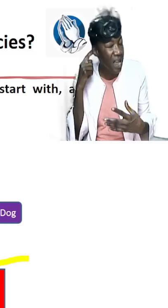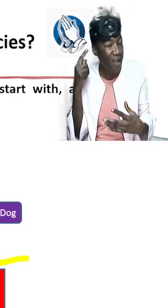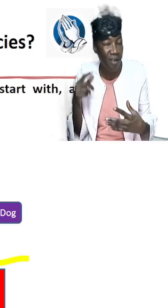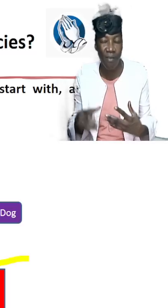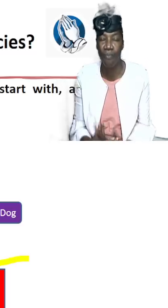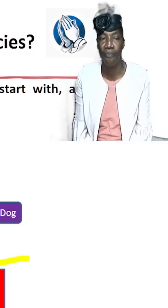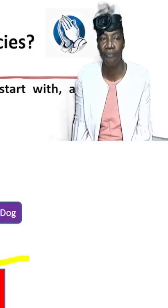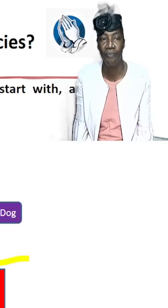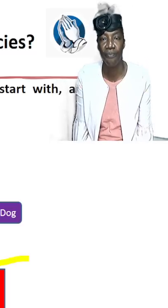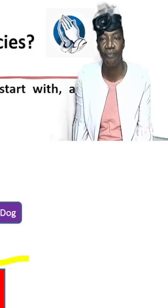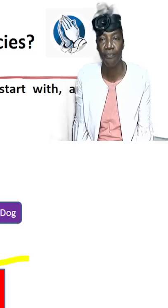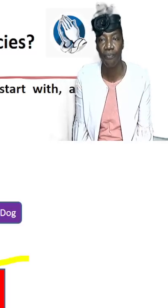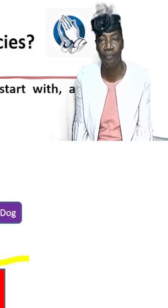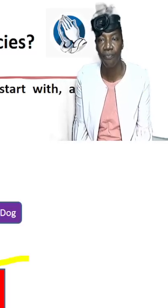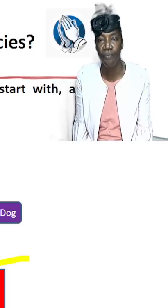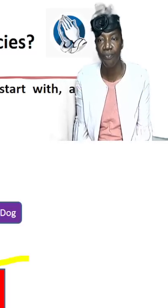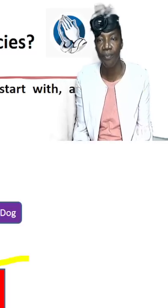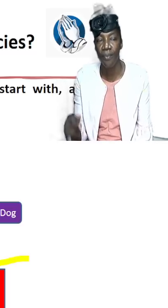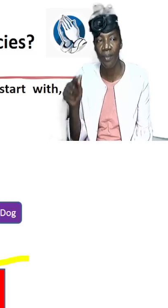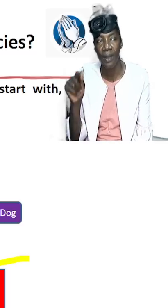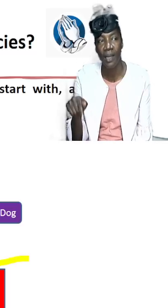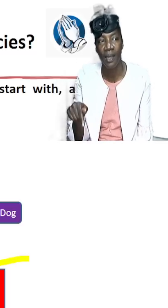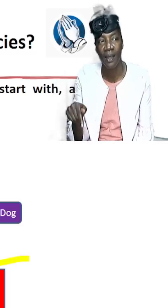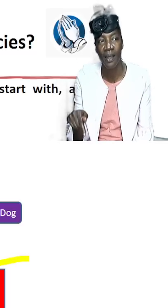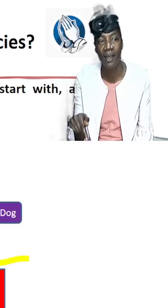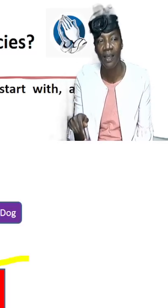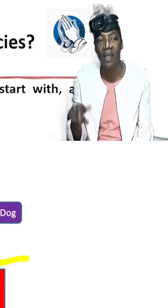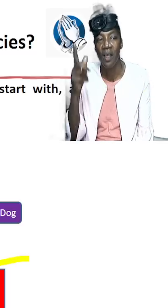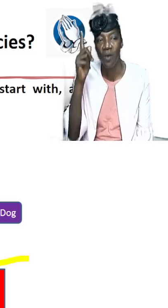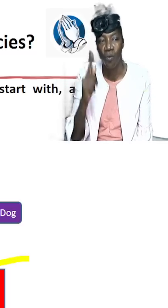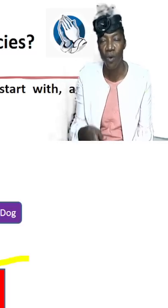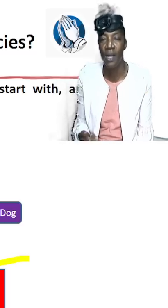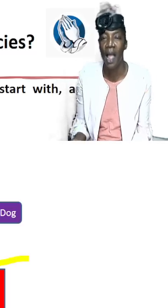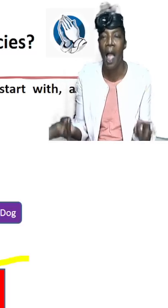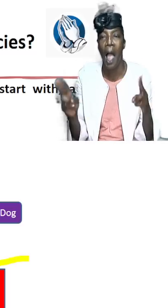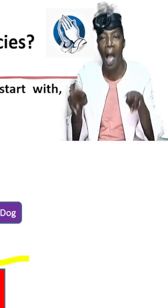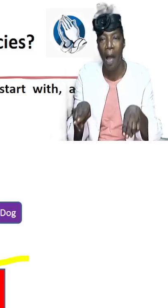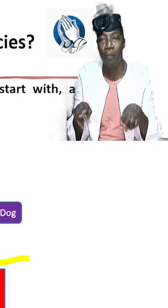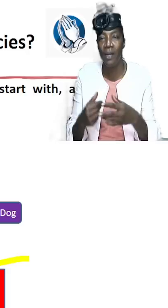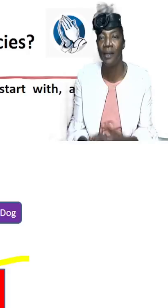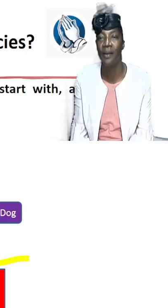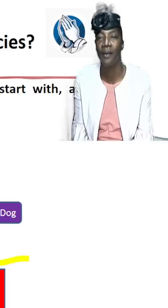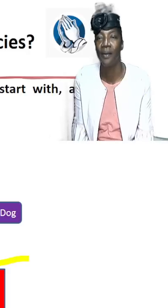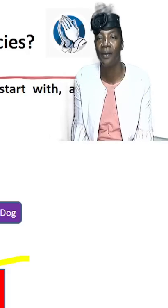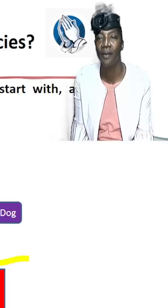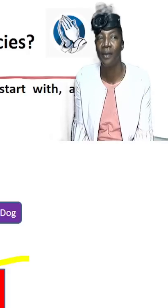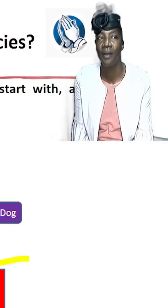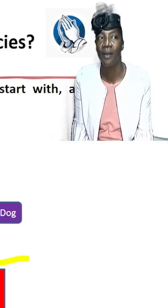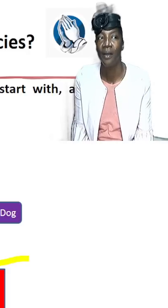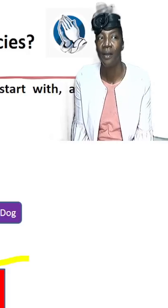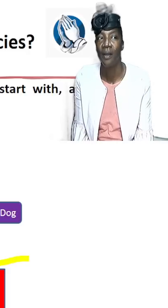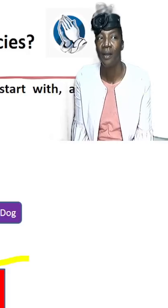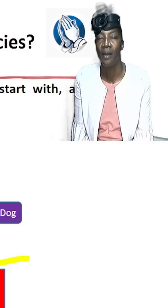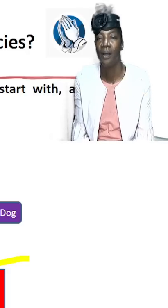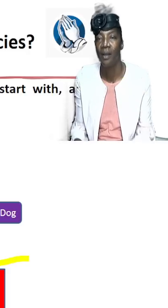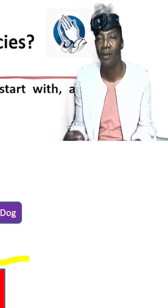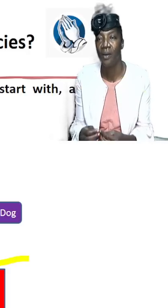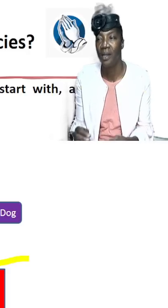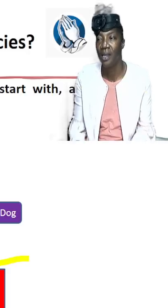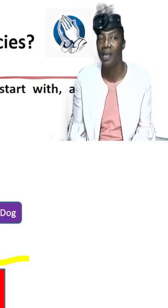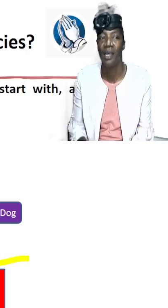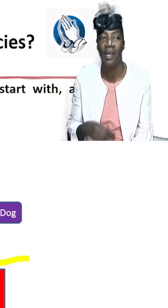etc., etc. This is what happens with in the